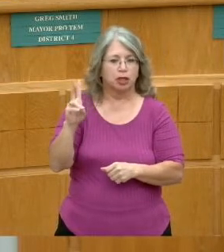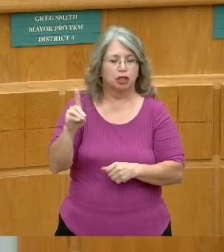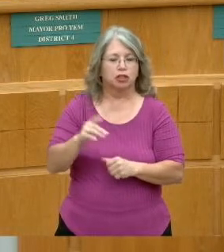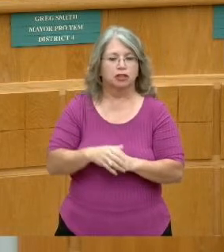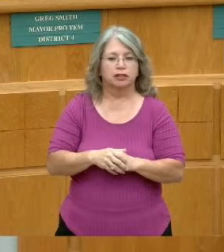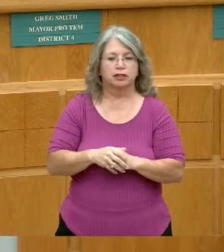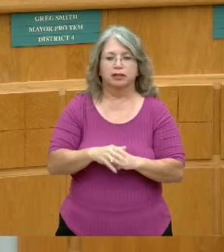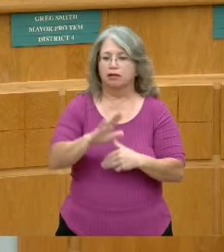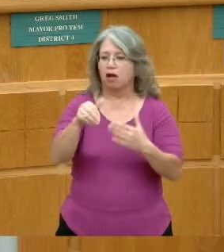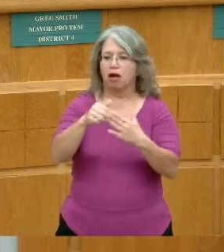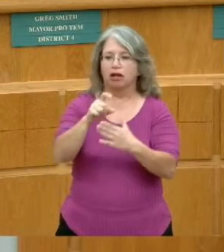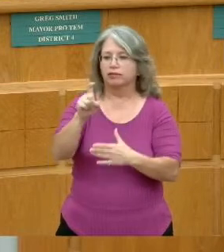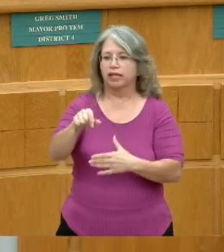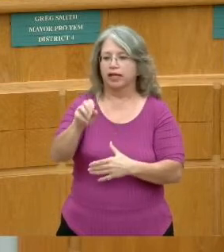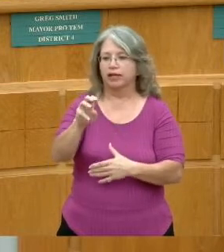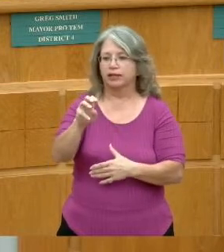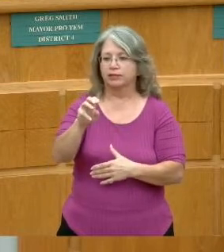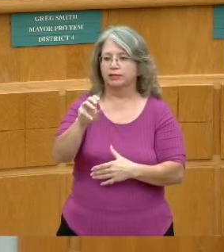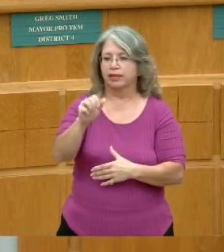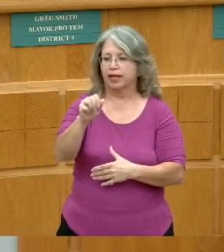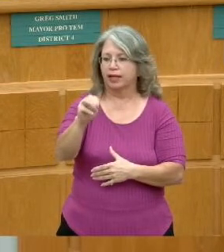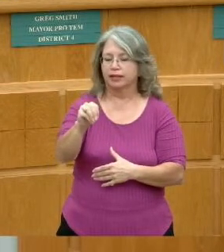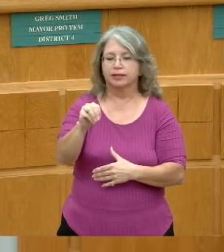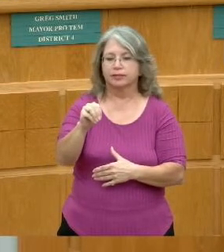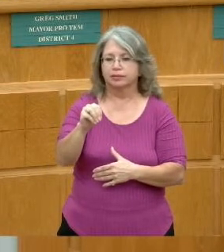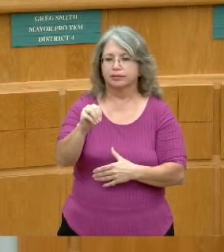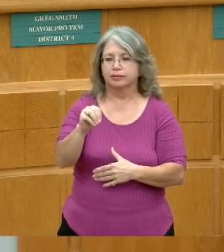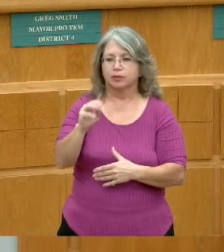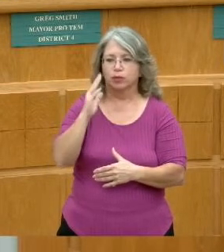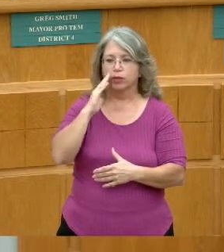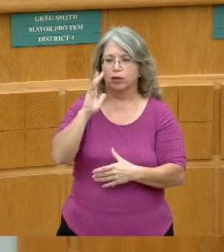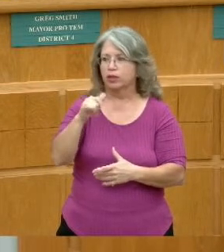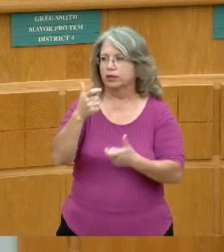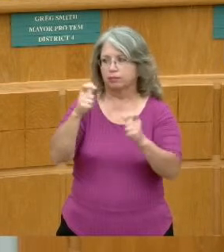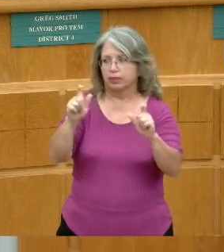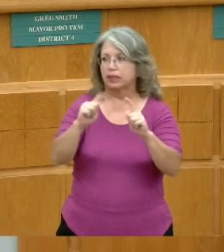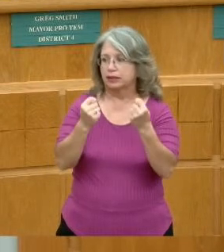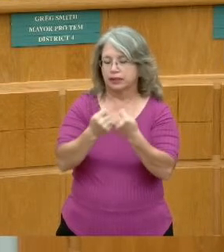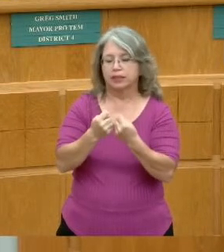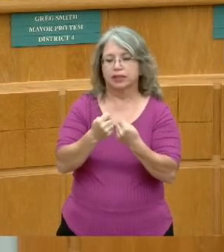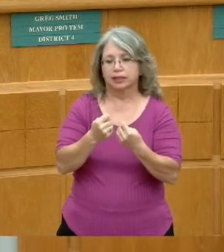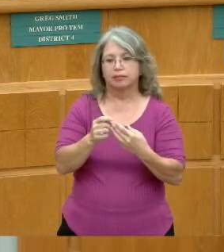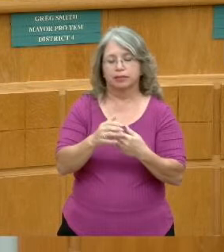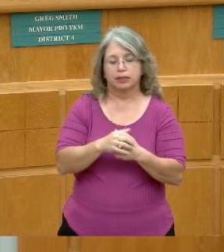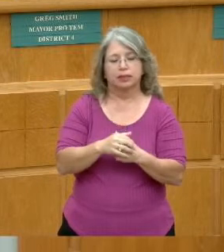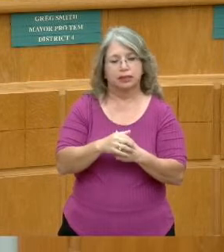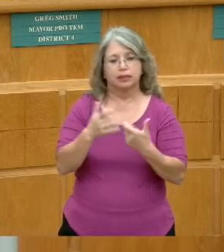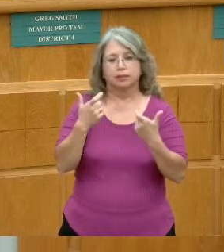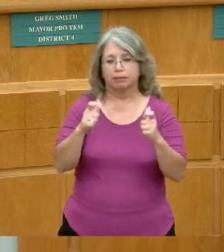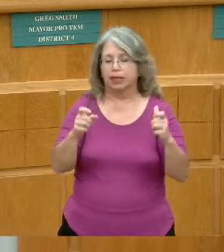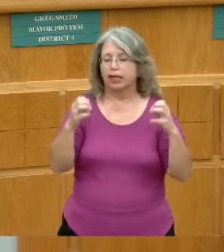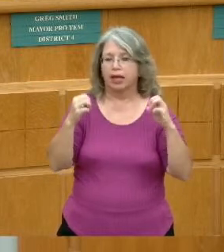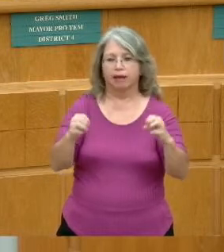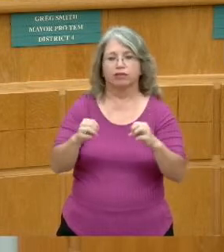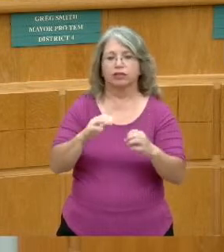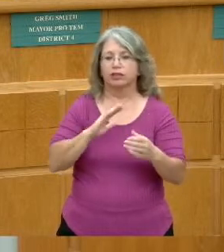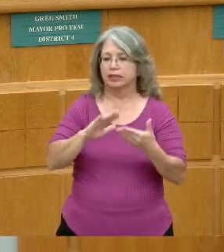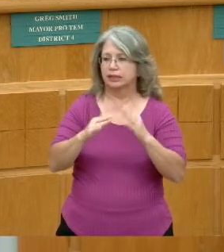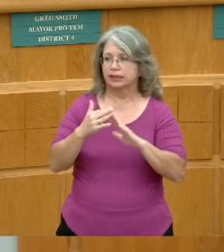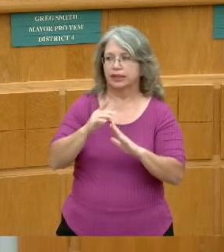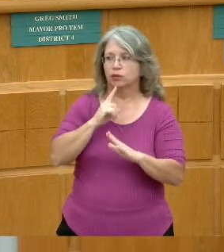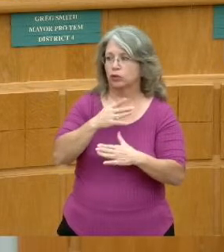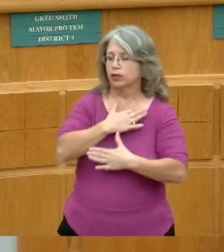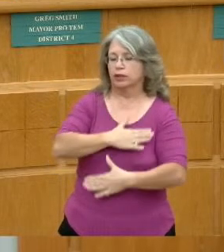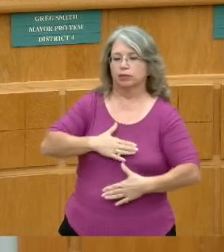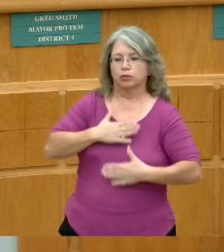of TAM-UCC, the whole team, we know it's a big team. That slide that had all your team members, this is a big effort, and the city is certainly very